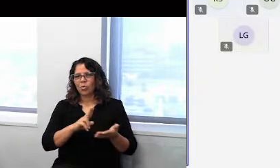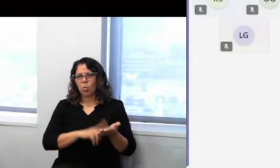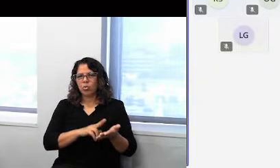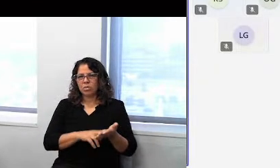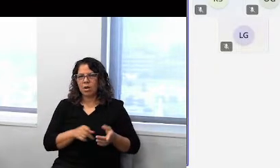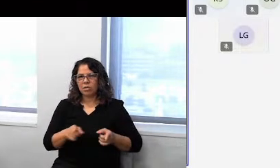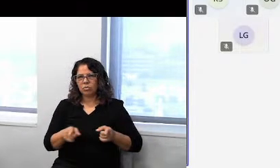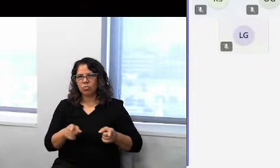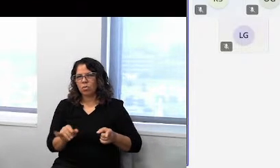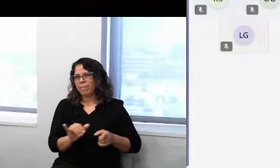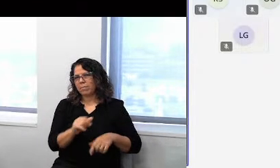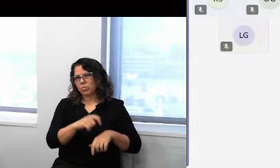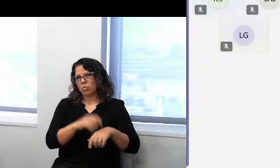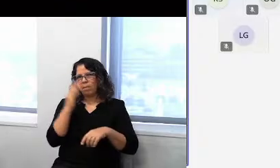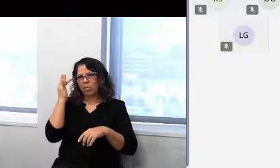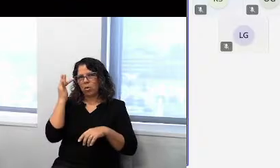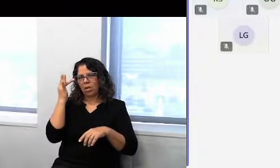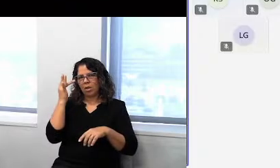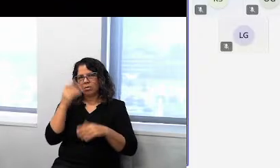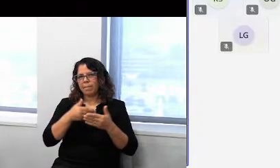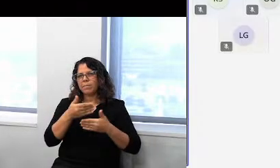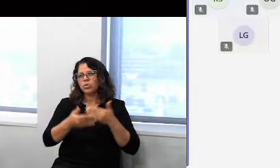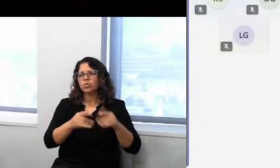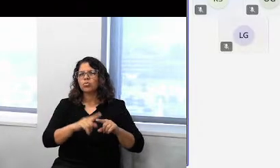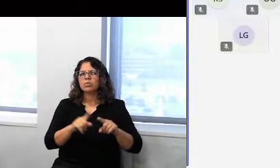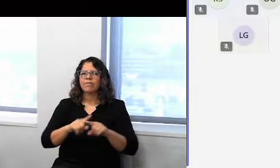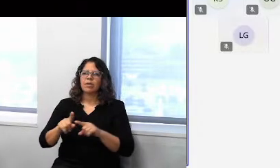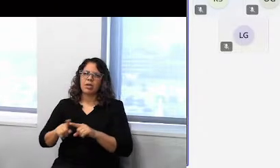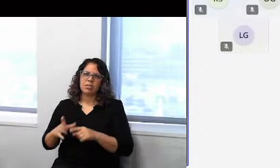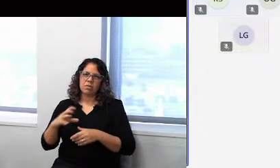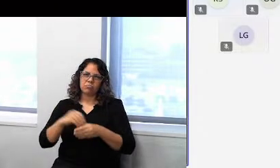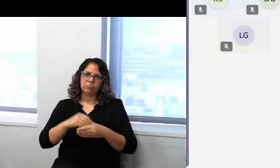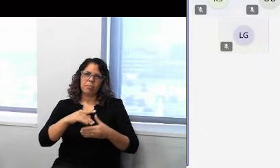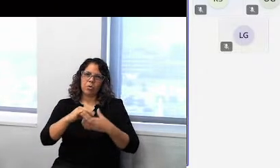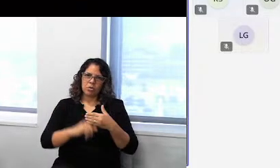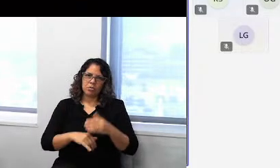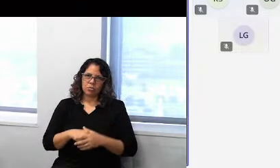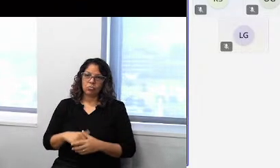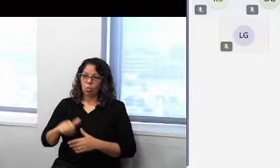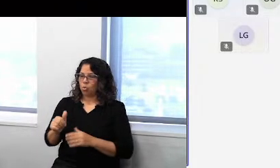you stated is correct. In regards to the quantities, I don't have it in top of mind.